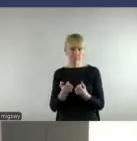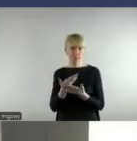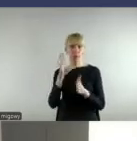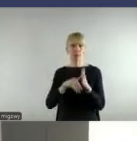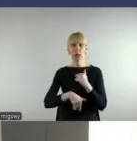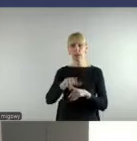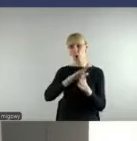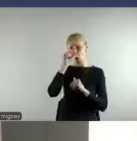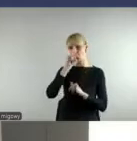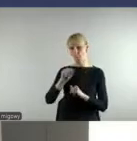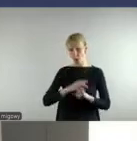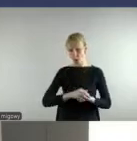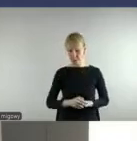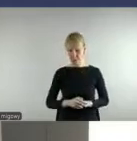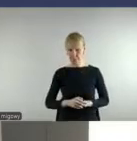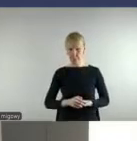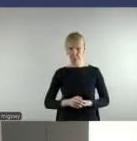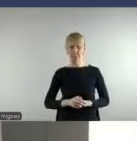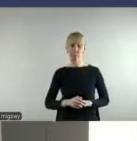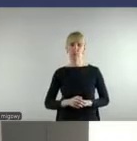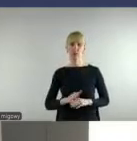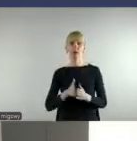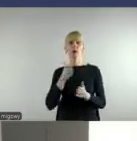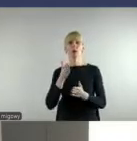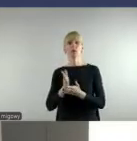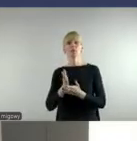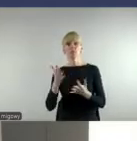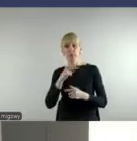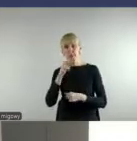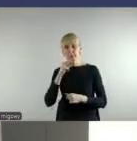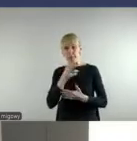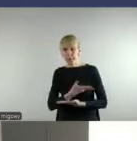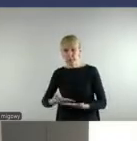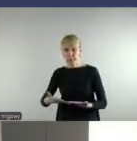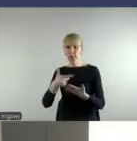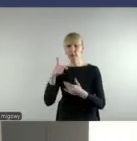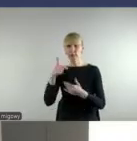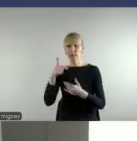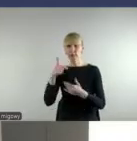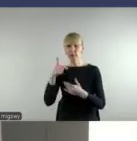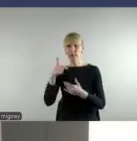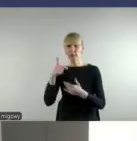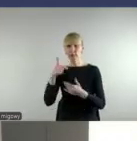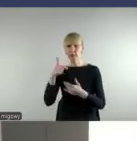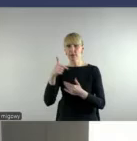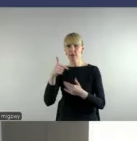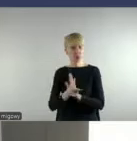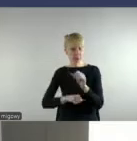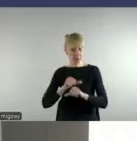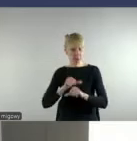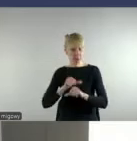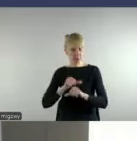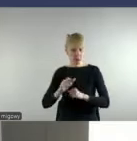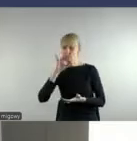beds and sleeping bags brought from Opole in Czarnowodze